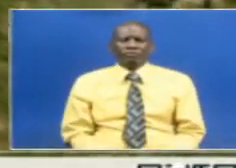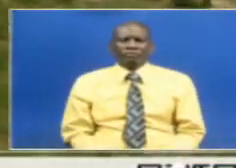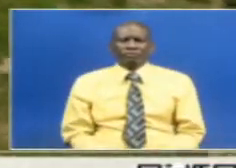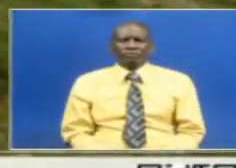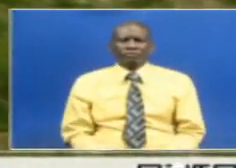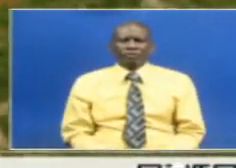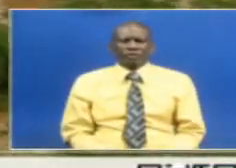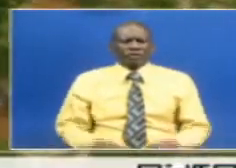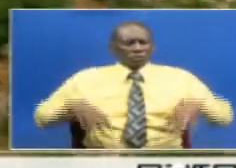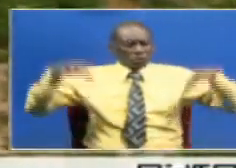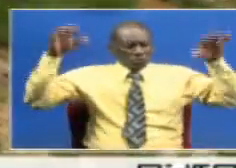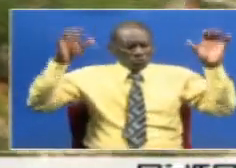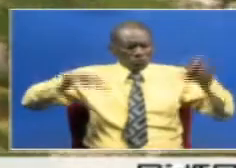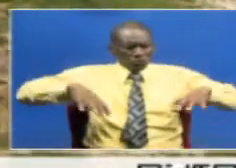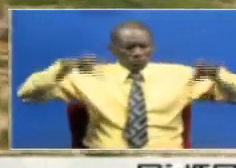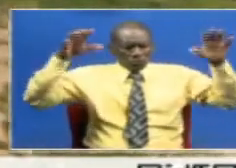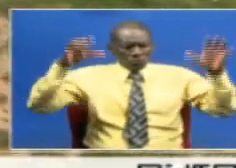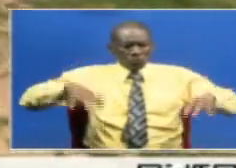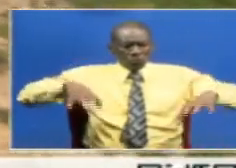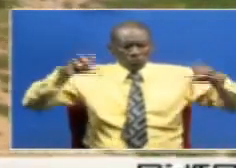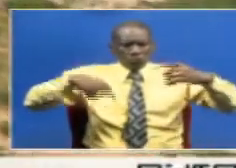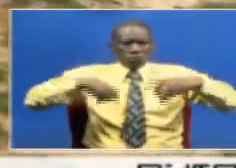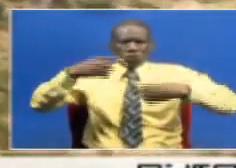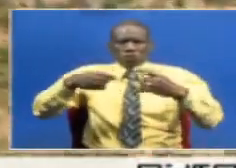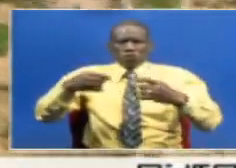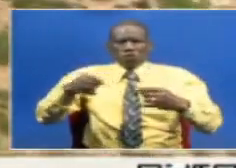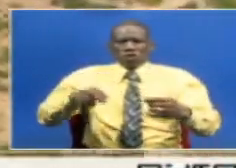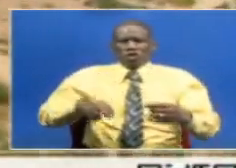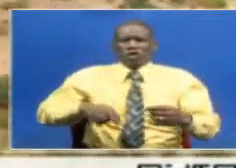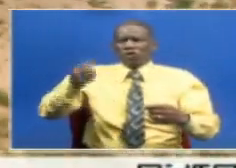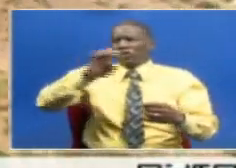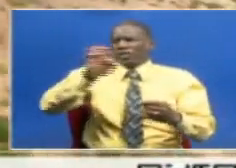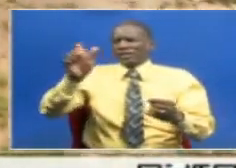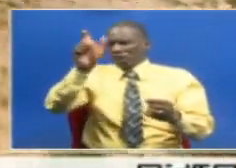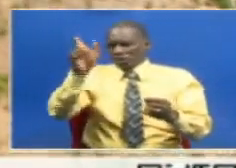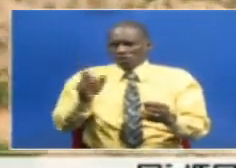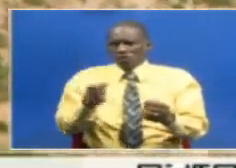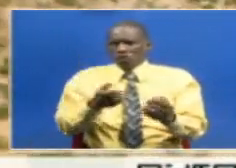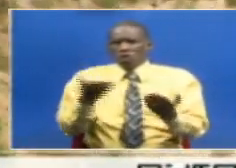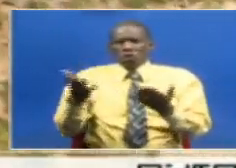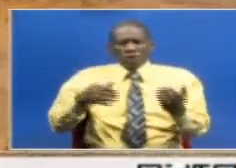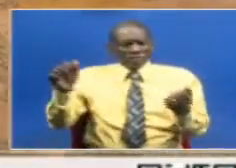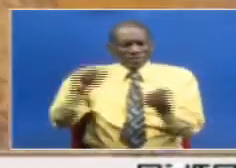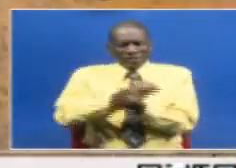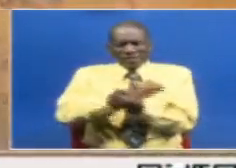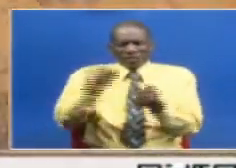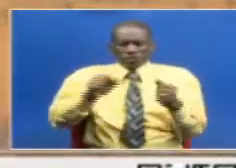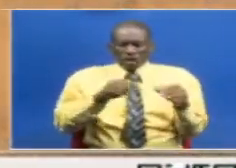Heavy rains continue to pound northeastern region, leaving behind deaths, destruction and displacement.